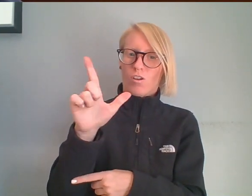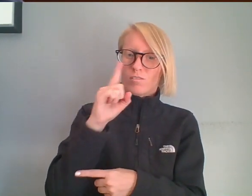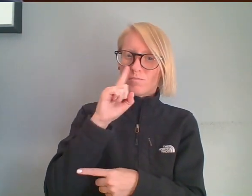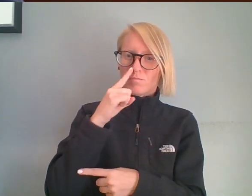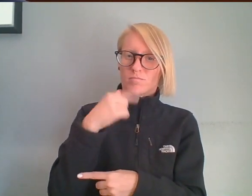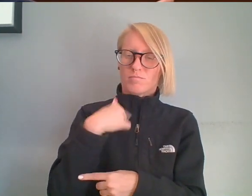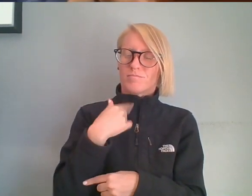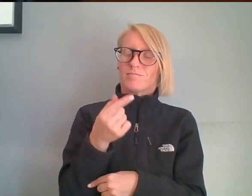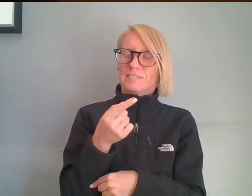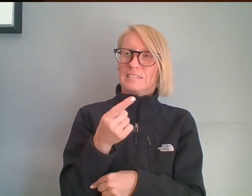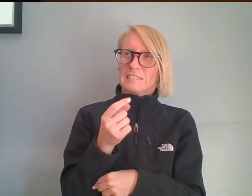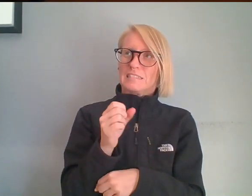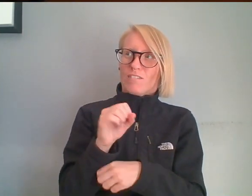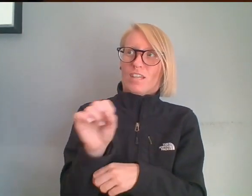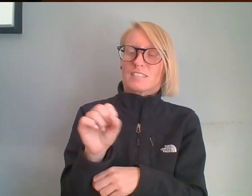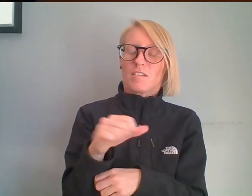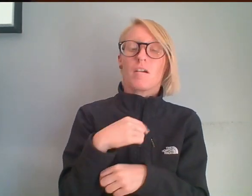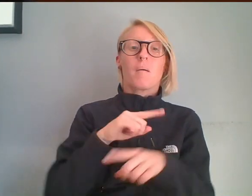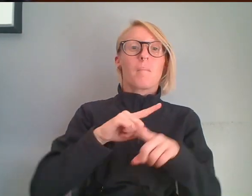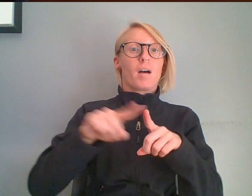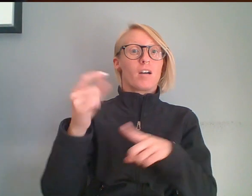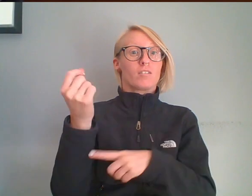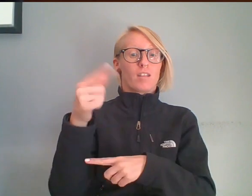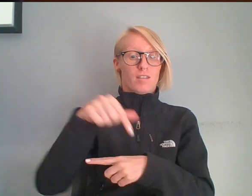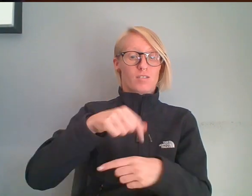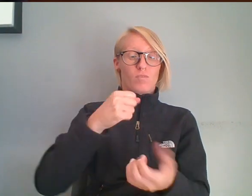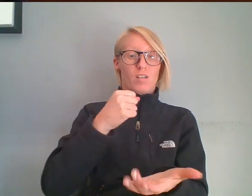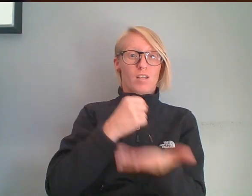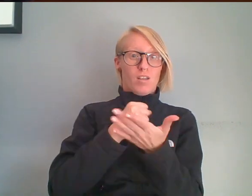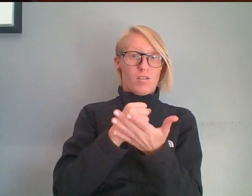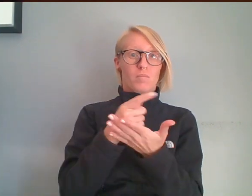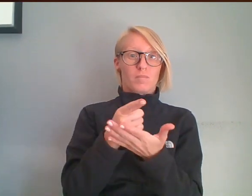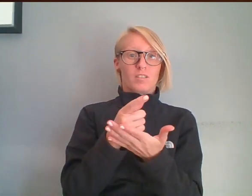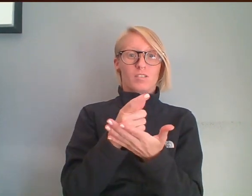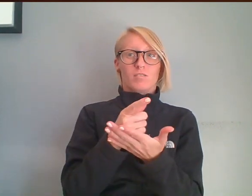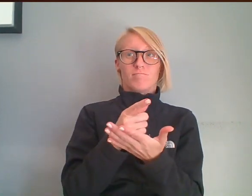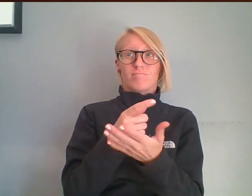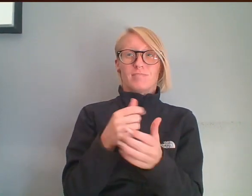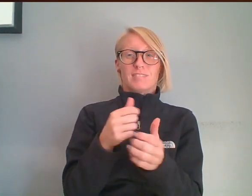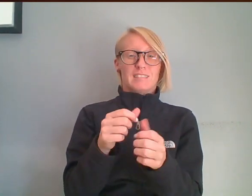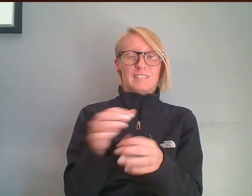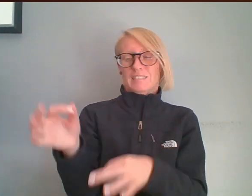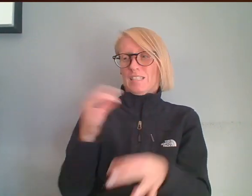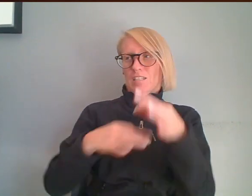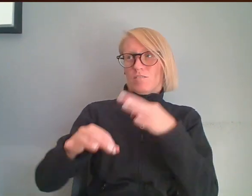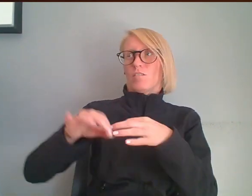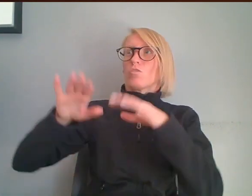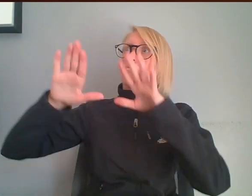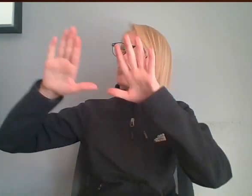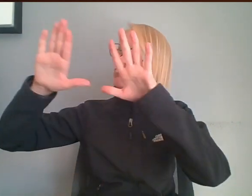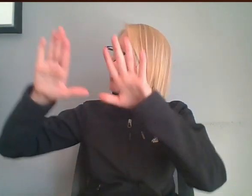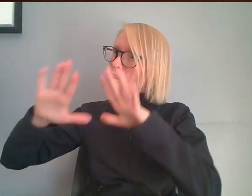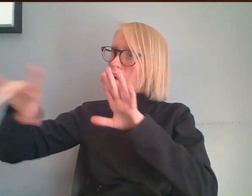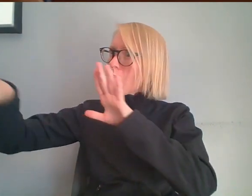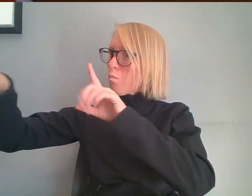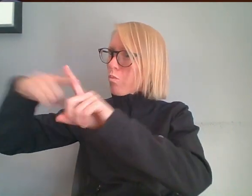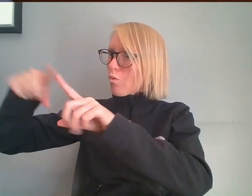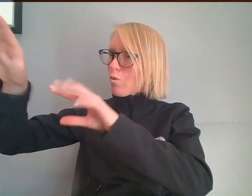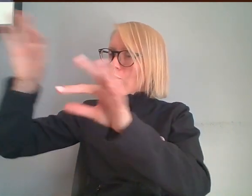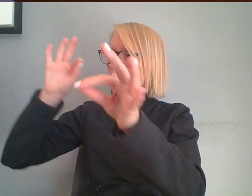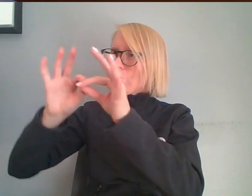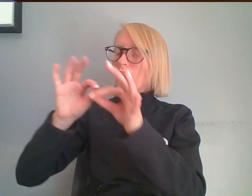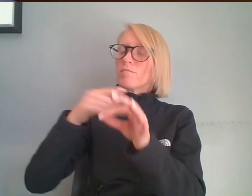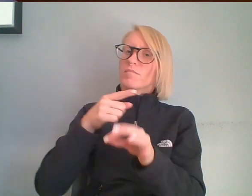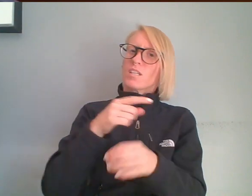apologize. But this will help. Rather than striving for greatness, dare to be